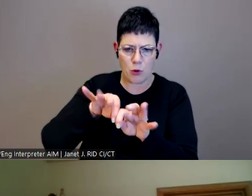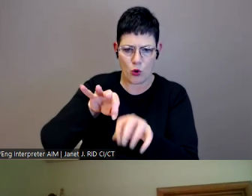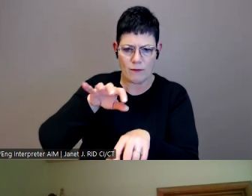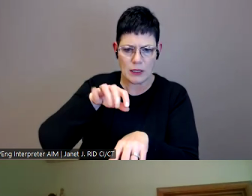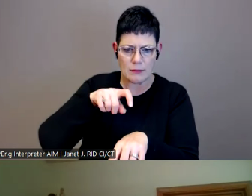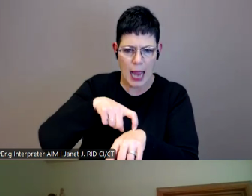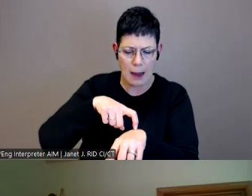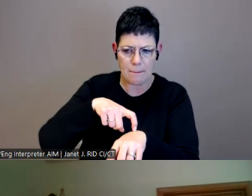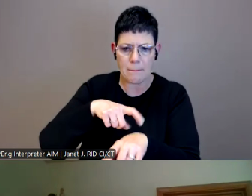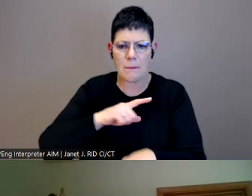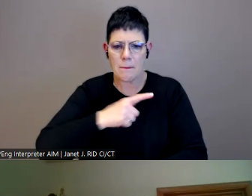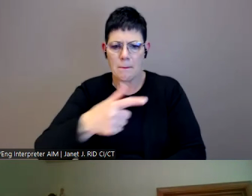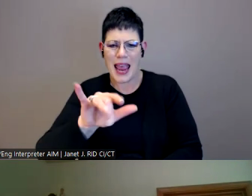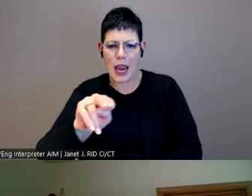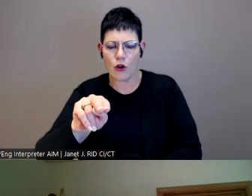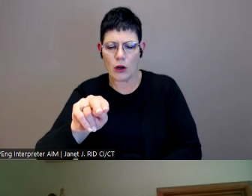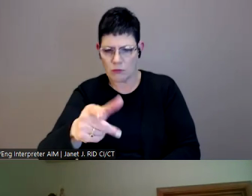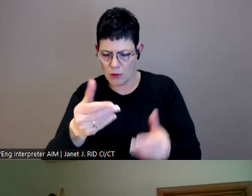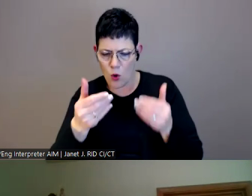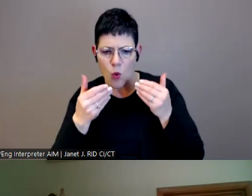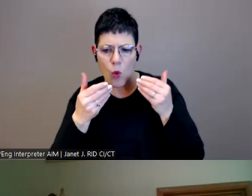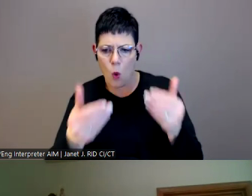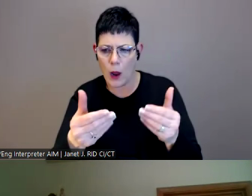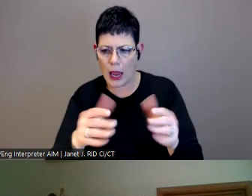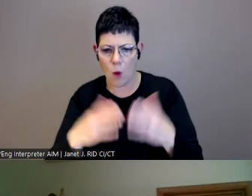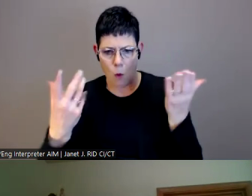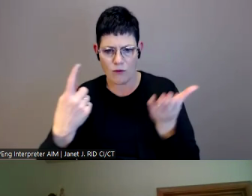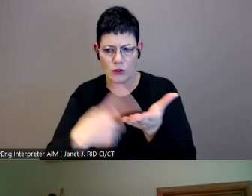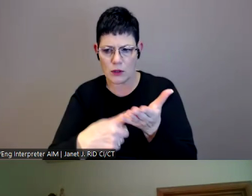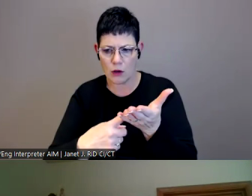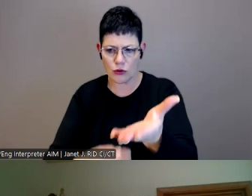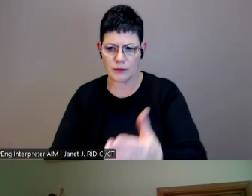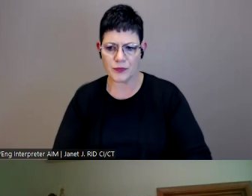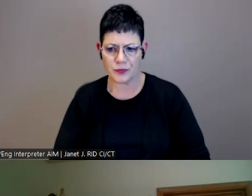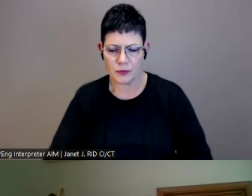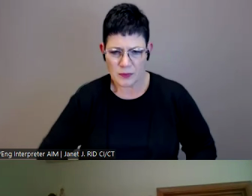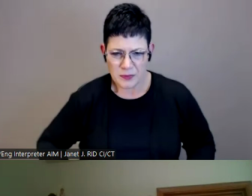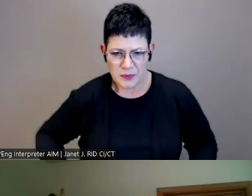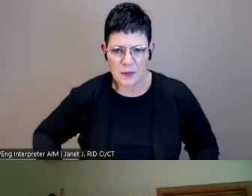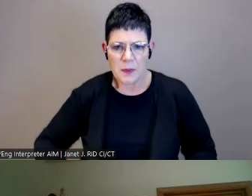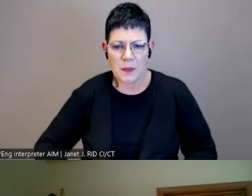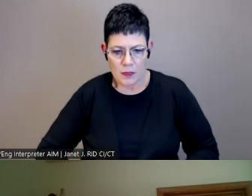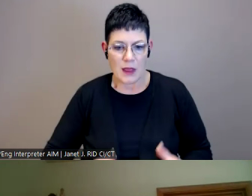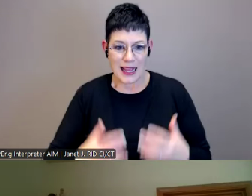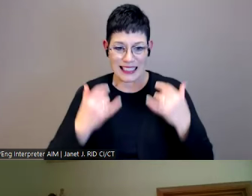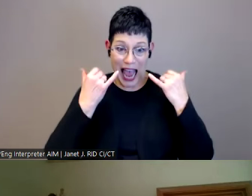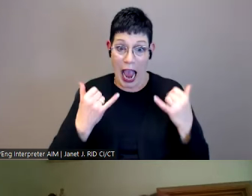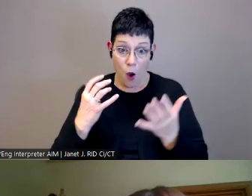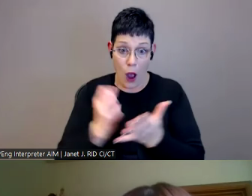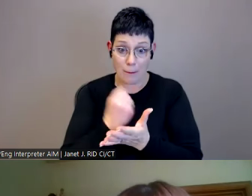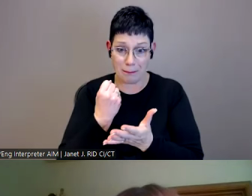Erin first to tell us a little bit more about that. I would say now.